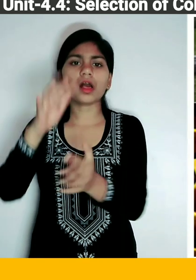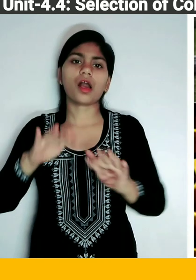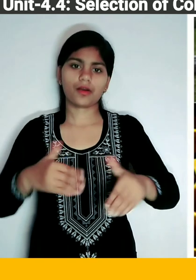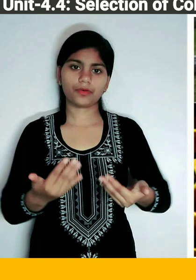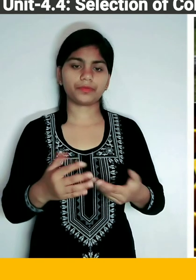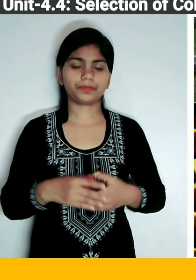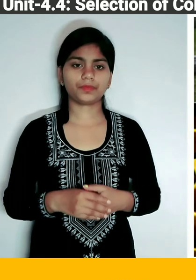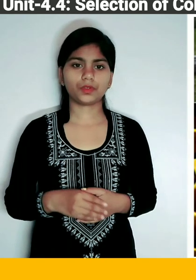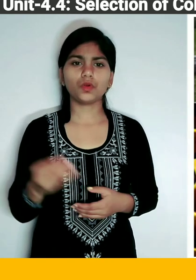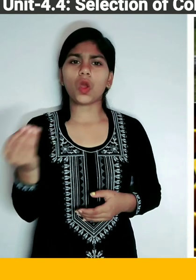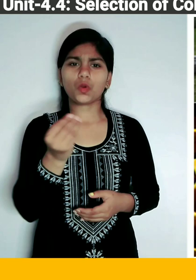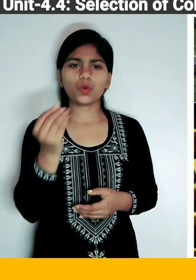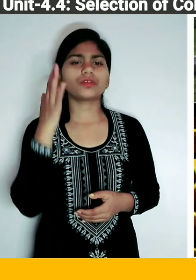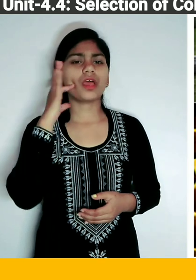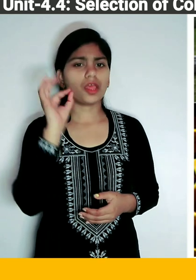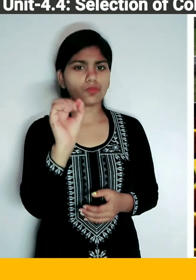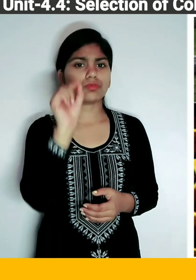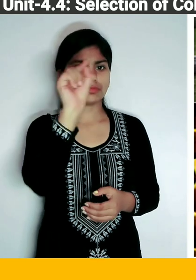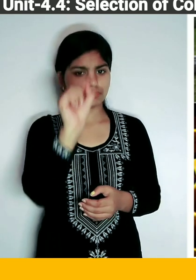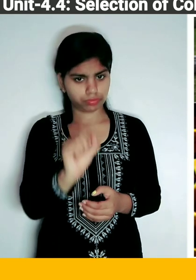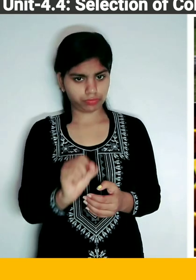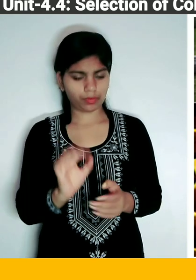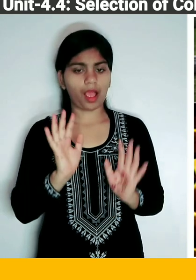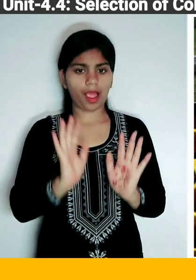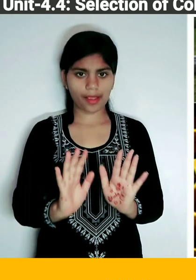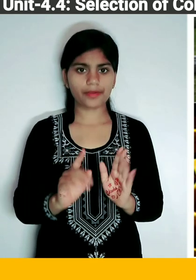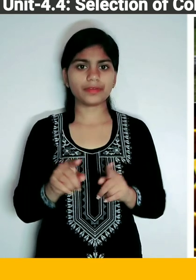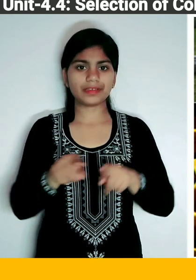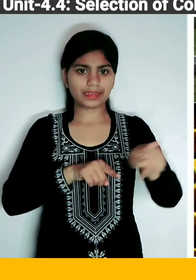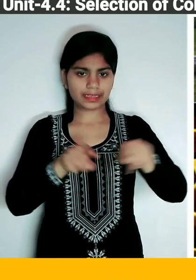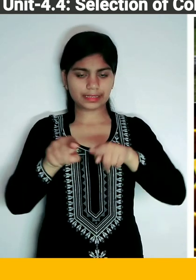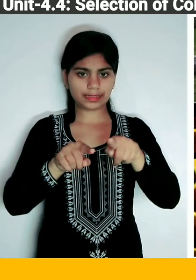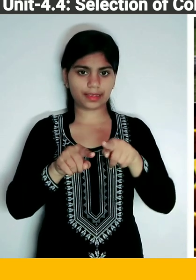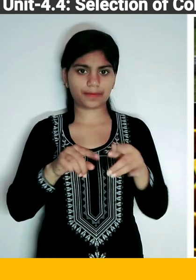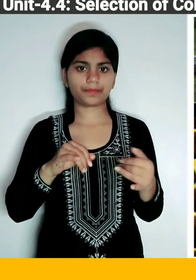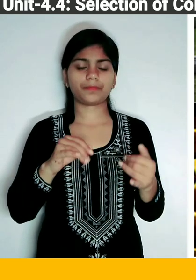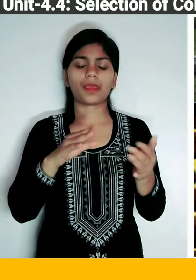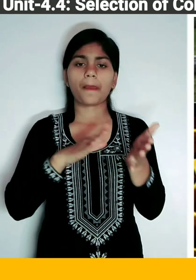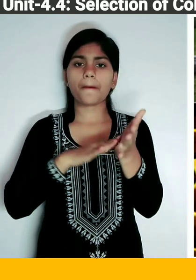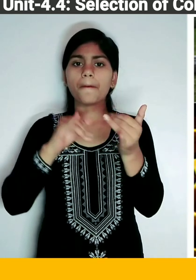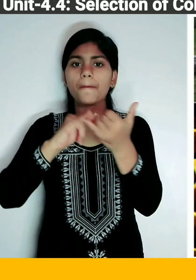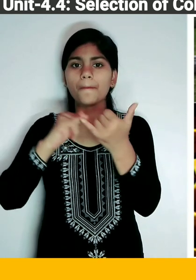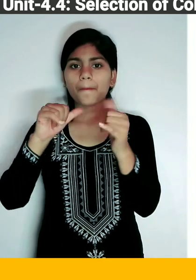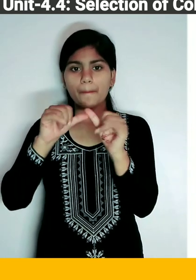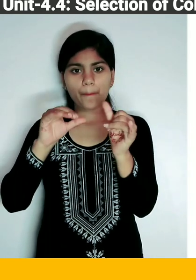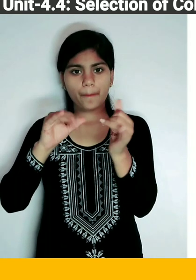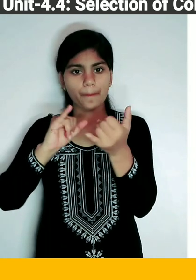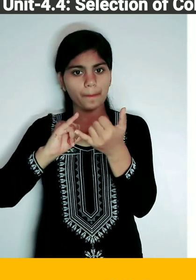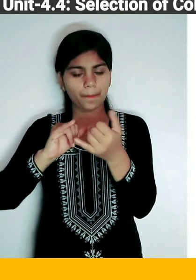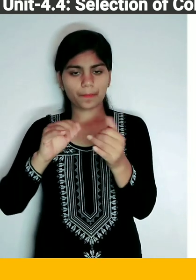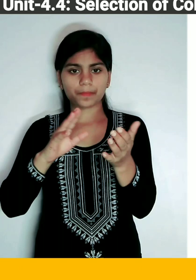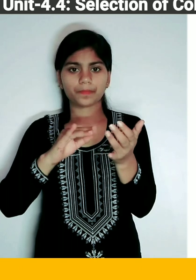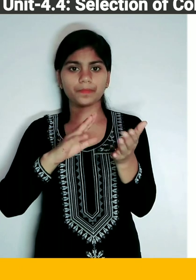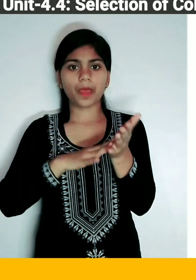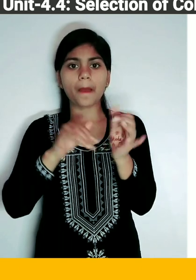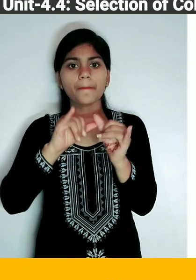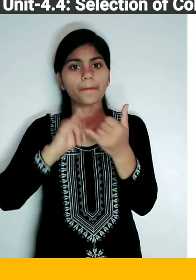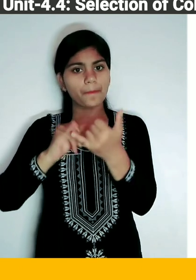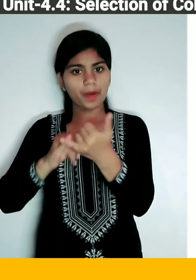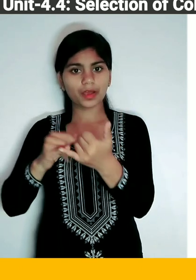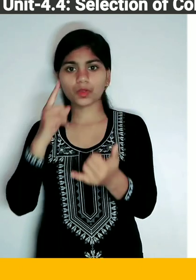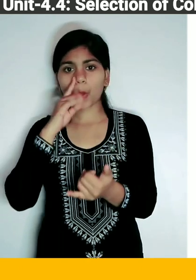methods of mass queen rearing are preparation and management